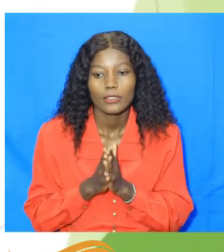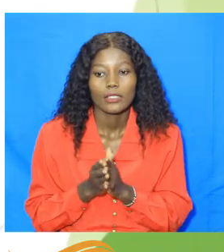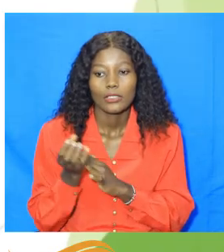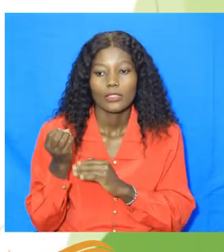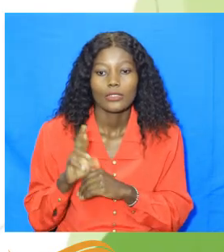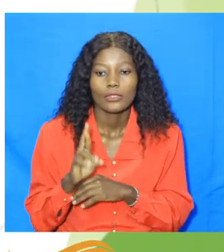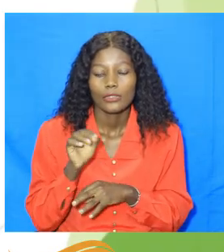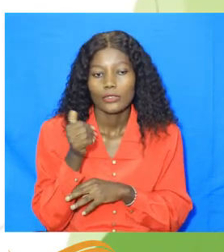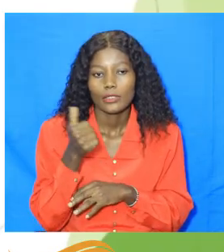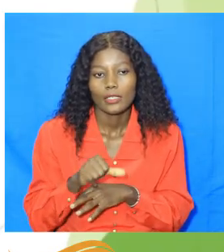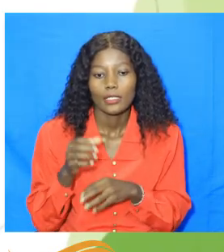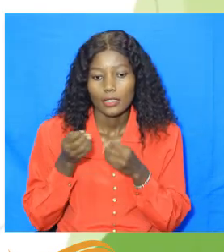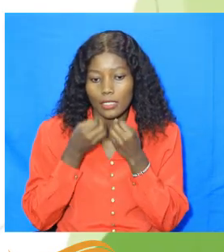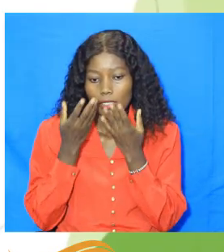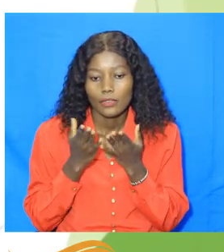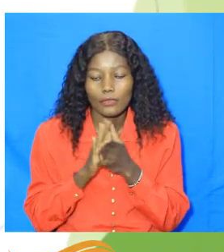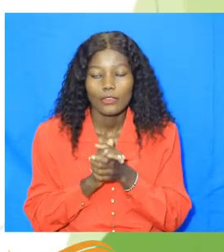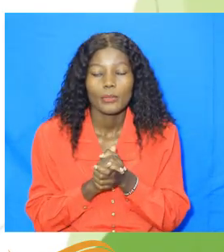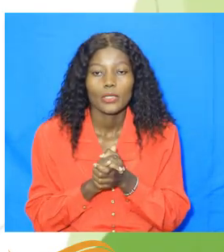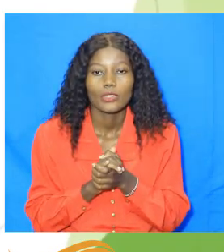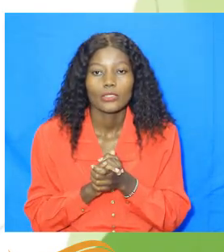any information that